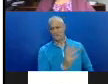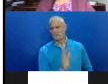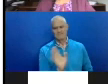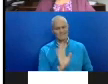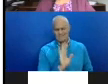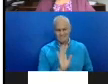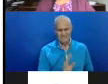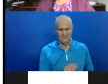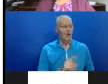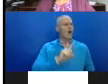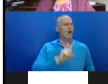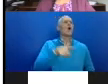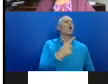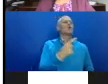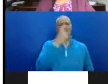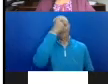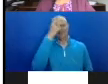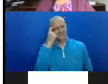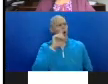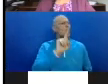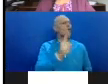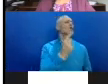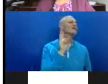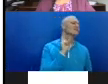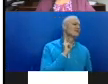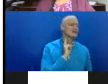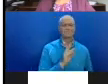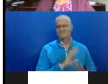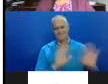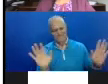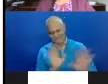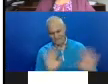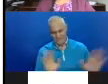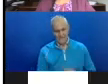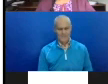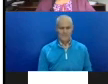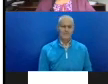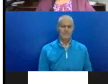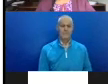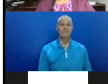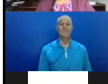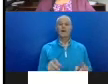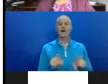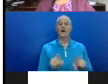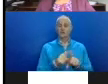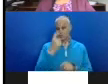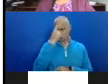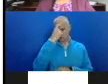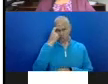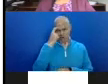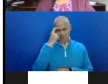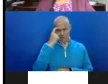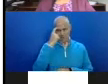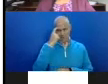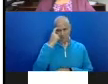or only a perpetrator is also an important part of the work. Also, trauma has a way of undermining